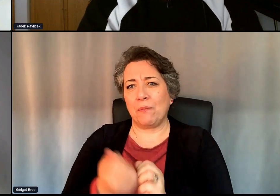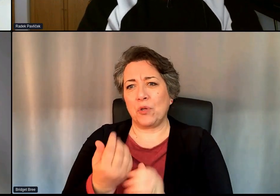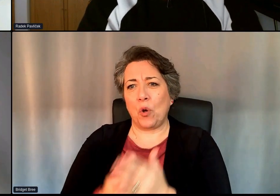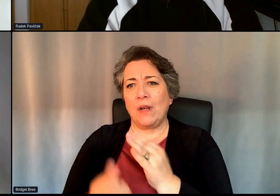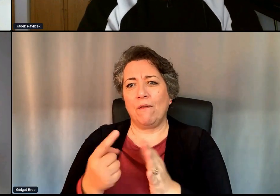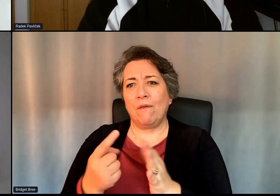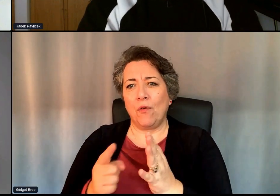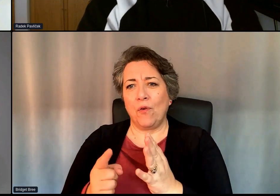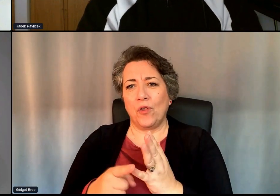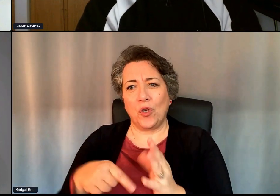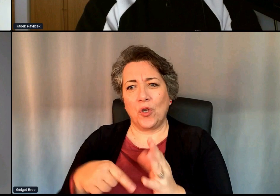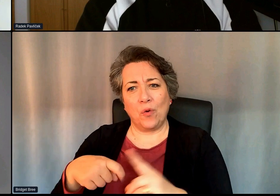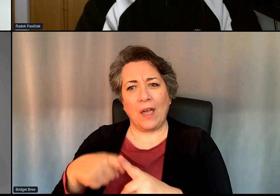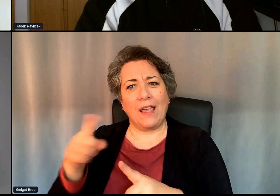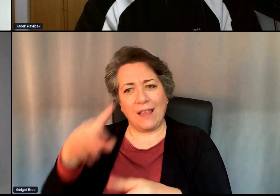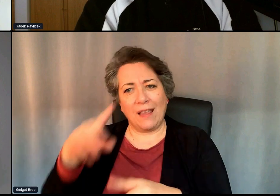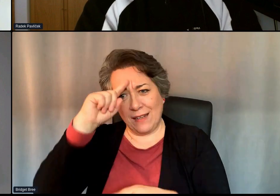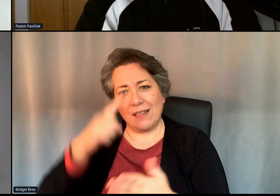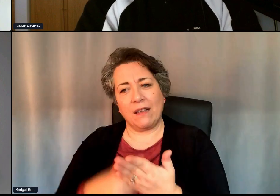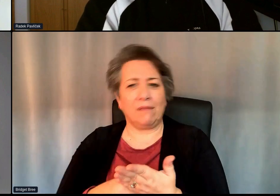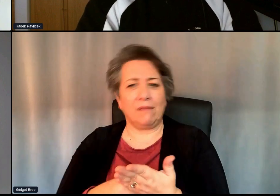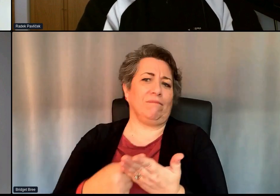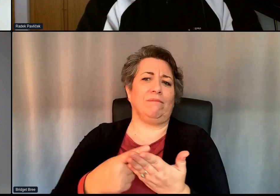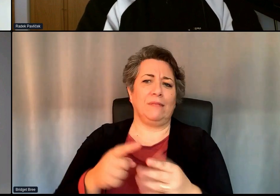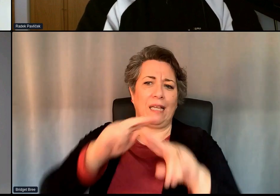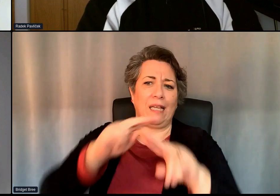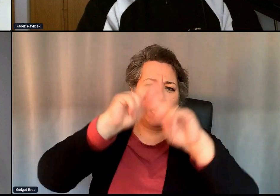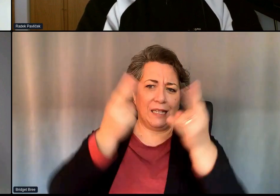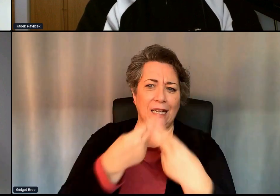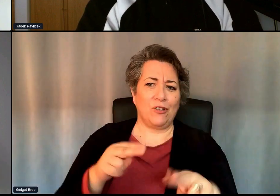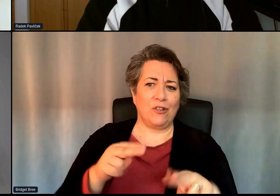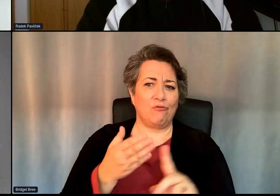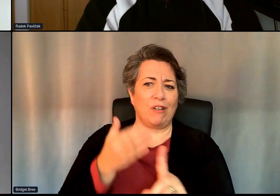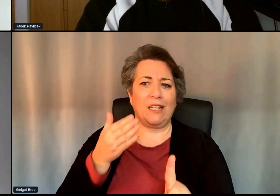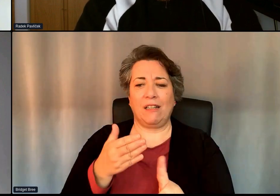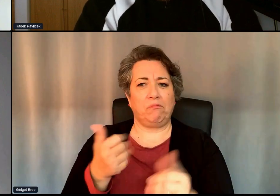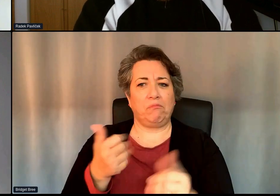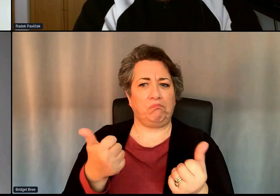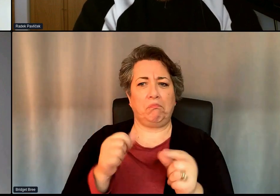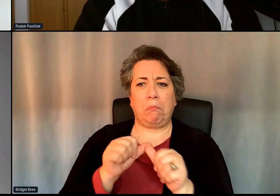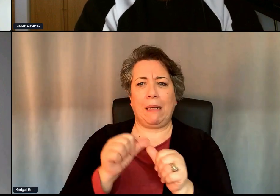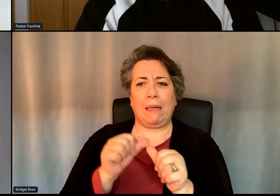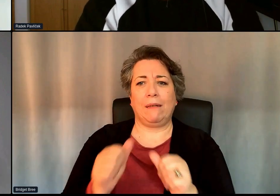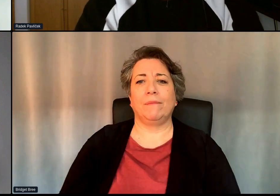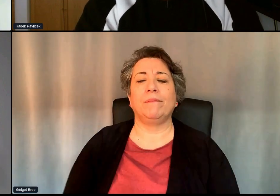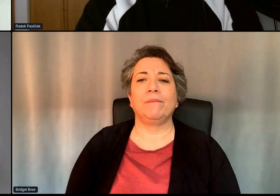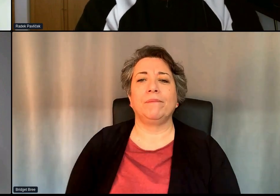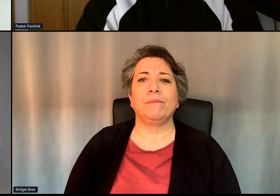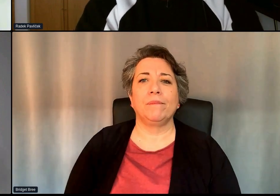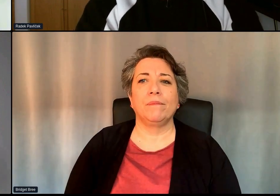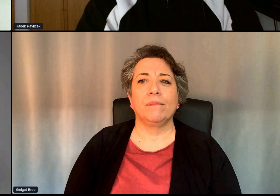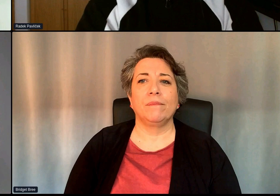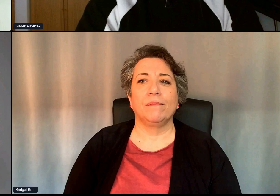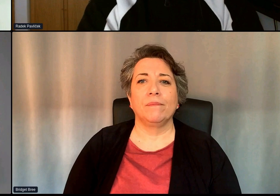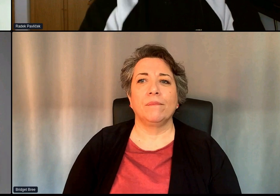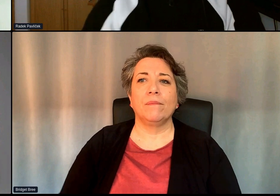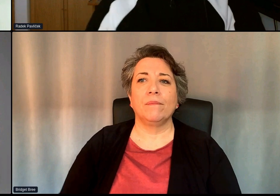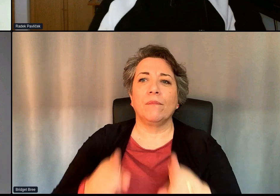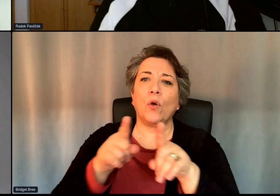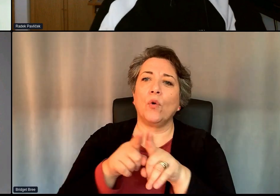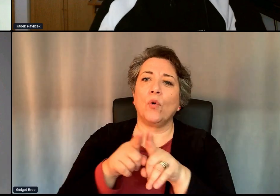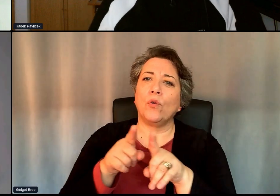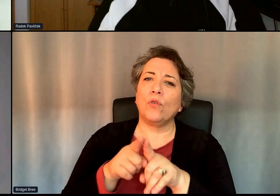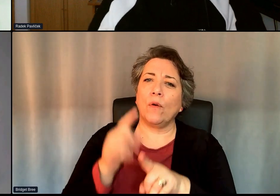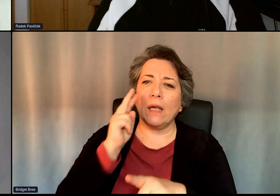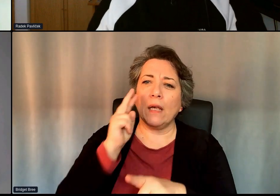the international recognition. Okay. Good. And I see we have a question also about the number of